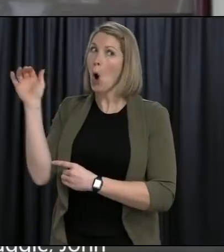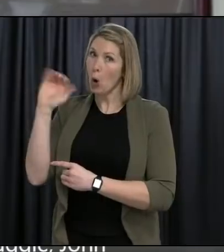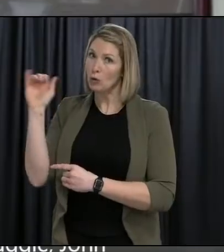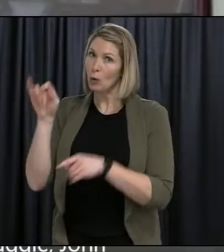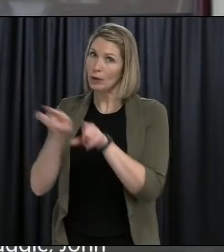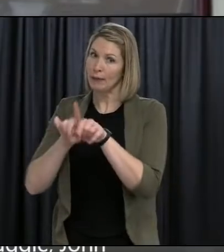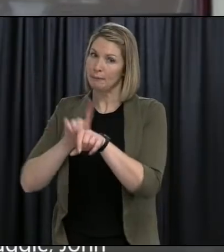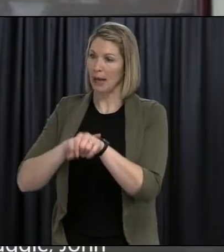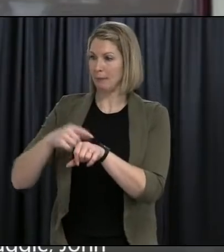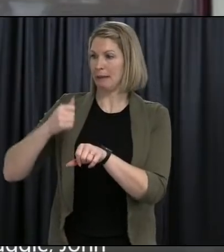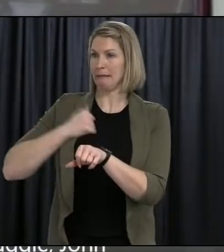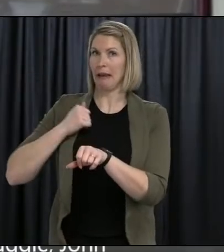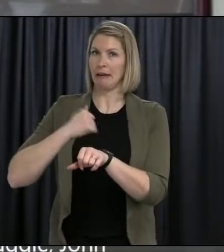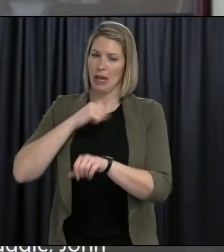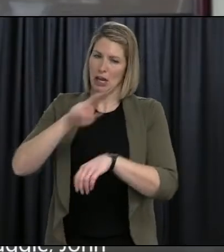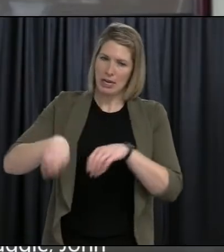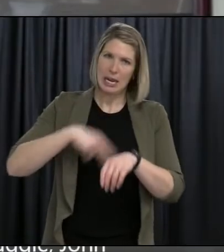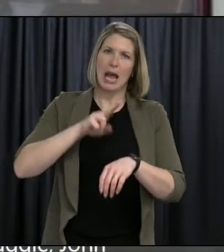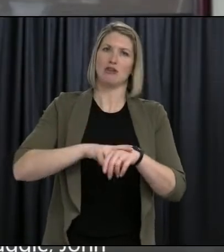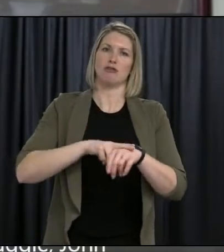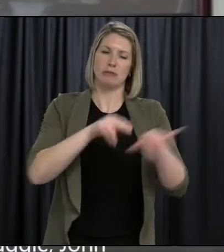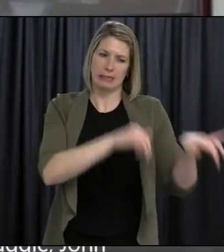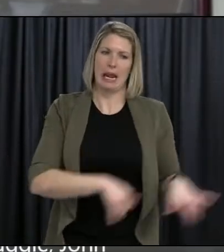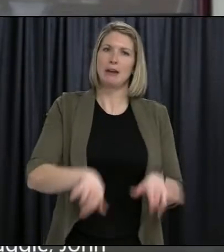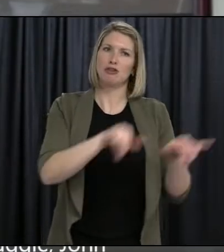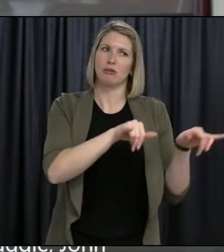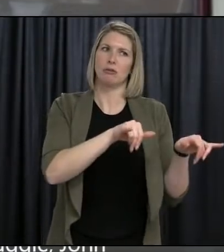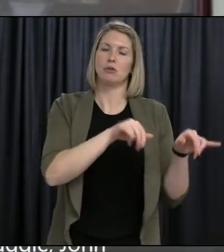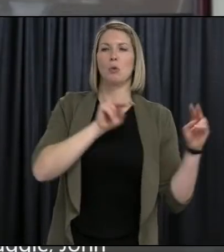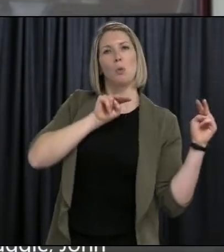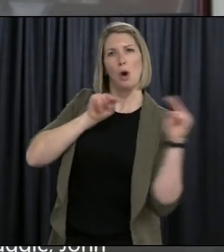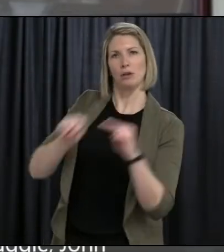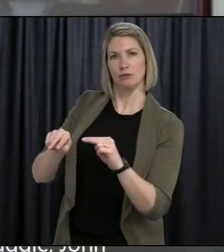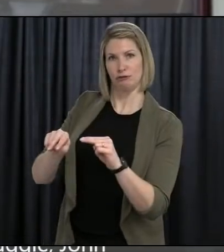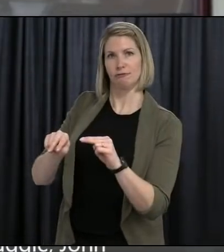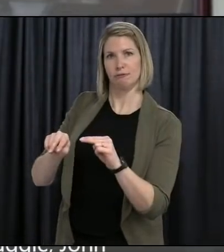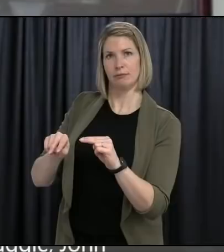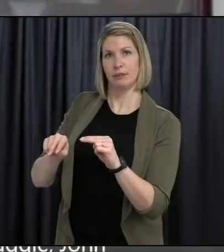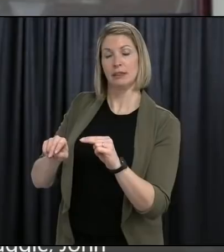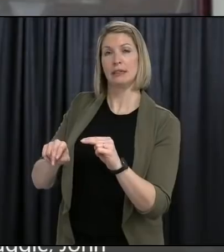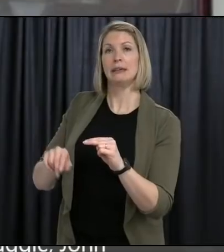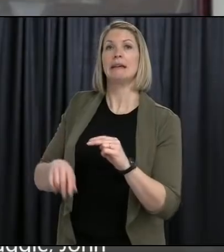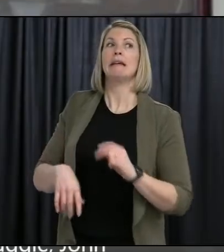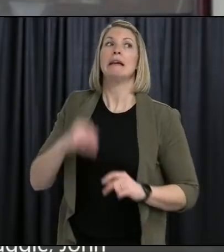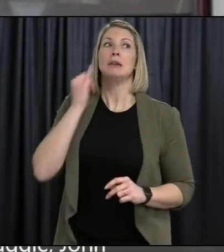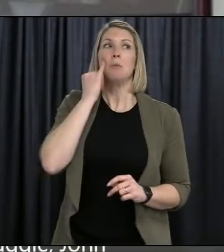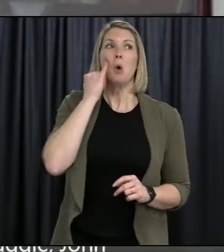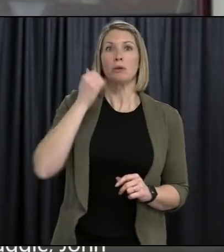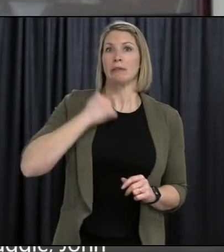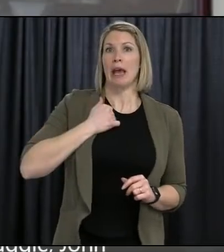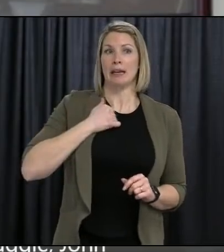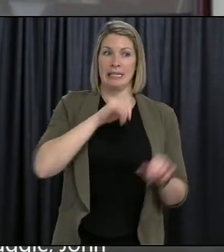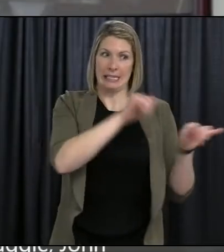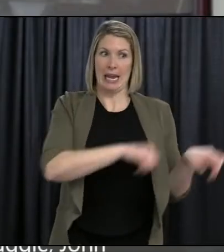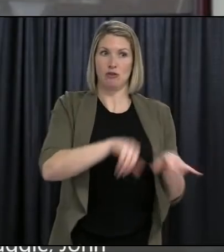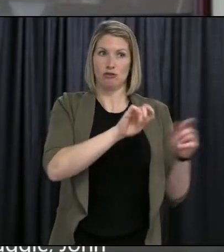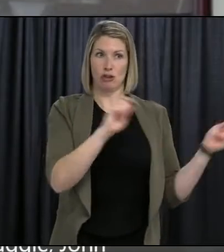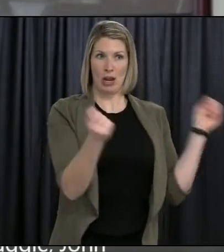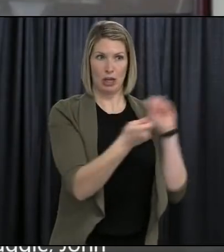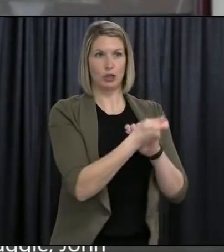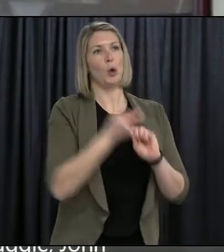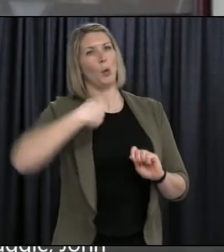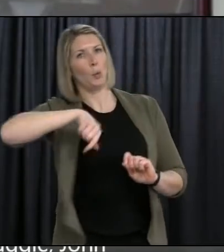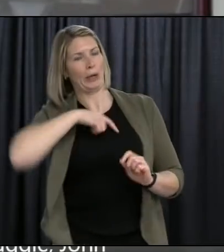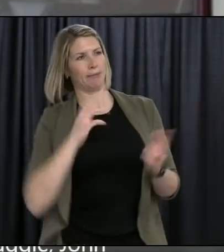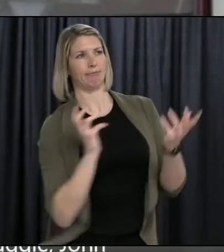I'm not aware as yet that those have changed. Should they change, we will obviously match our approach and our